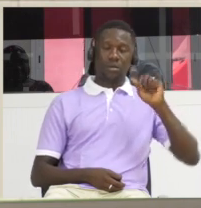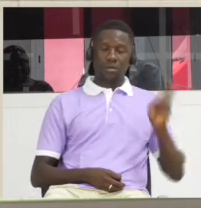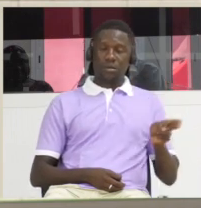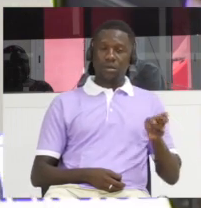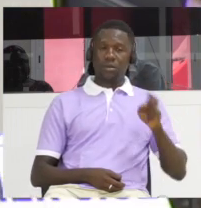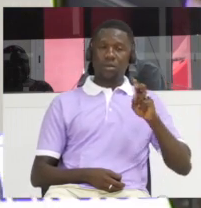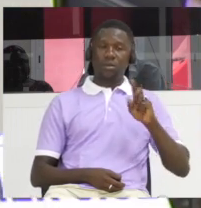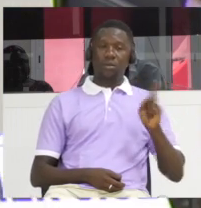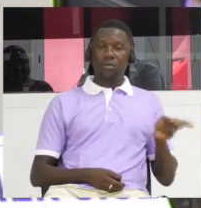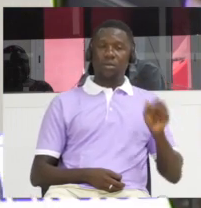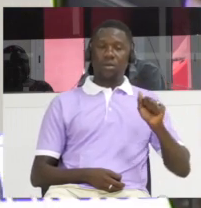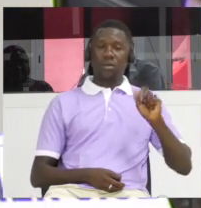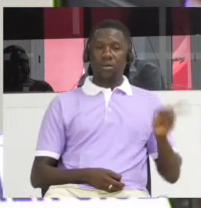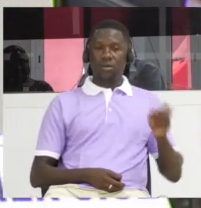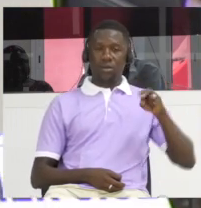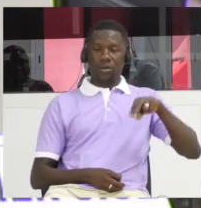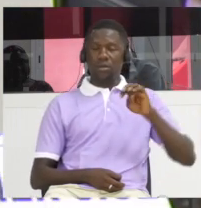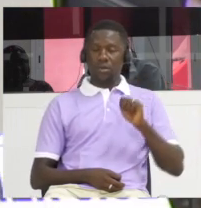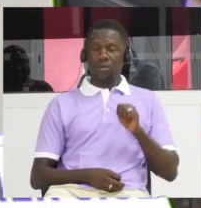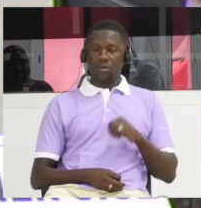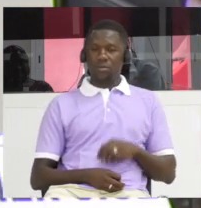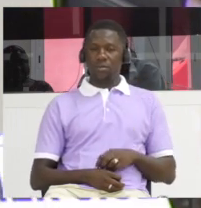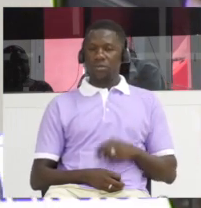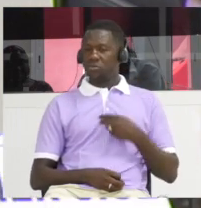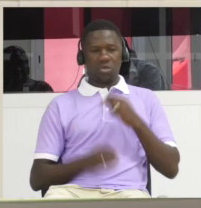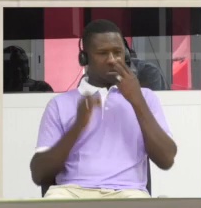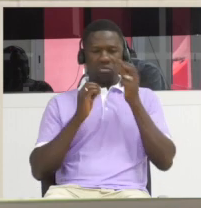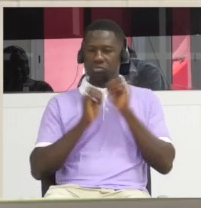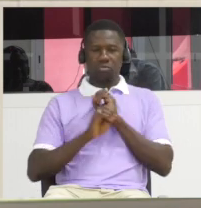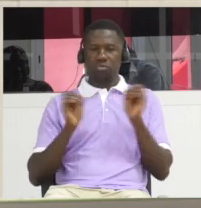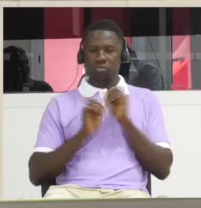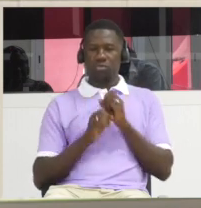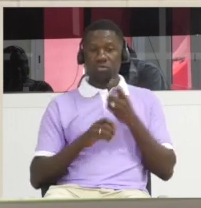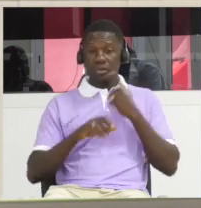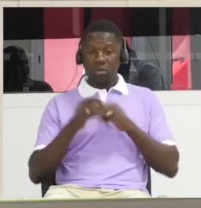Once he was with us, I guess at one point he just simply disappeared.